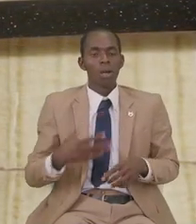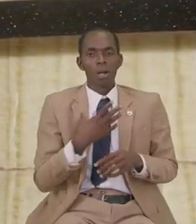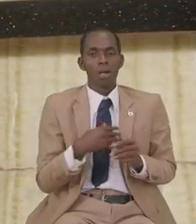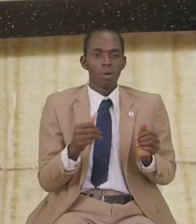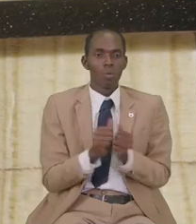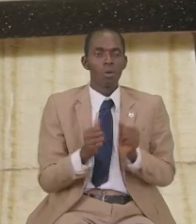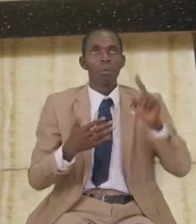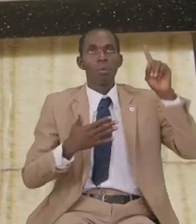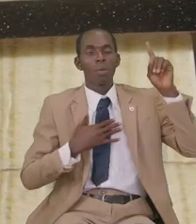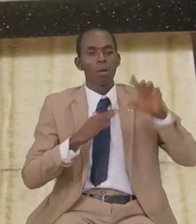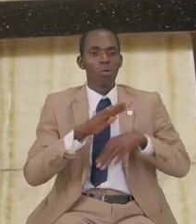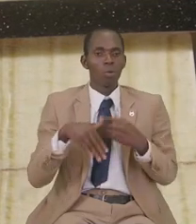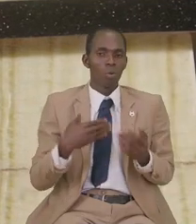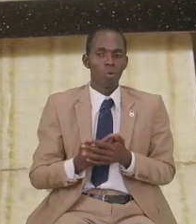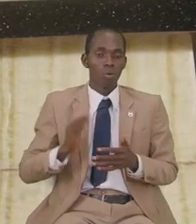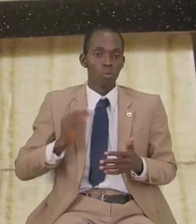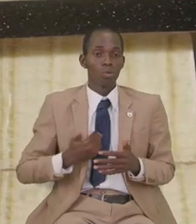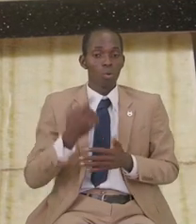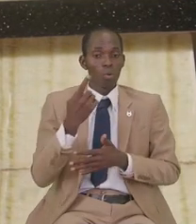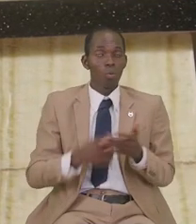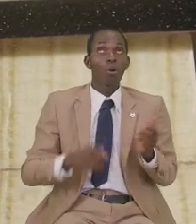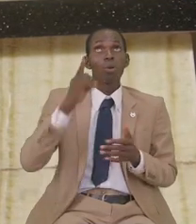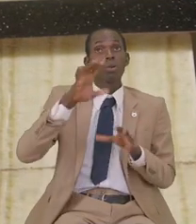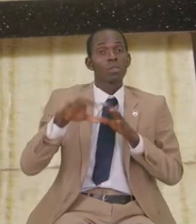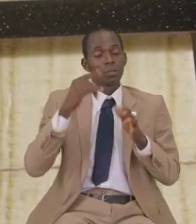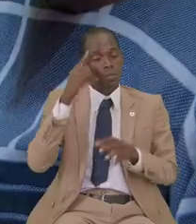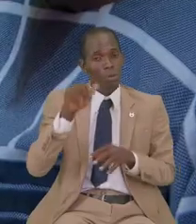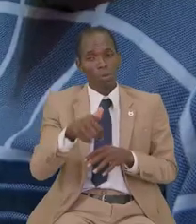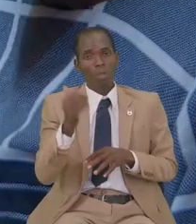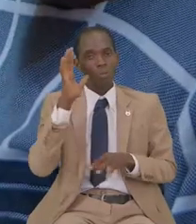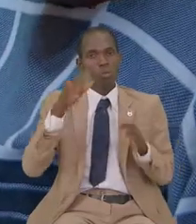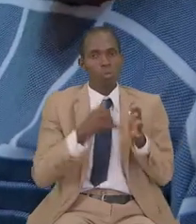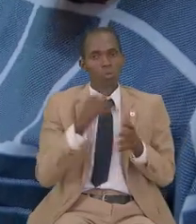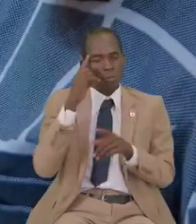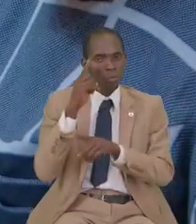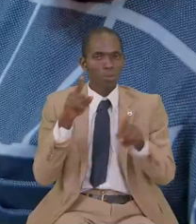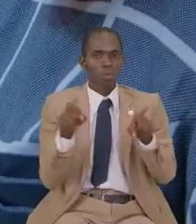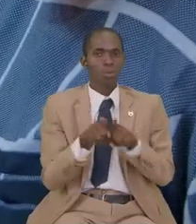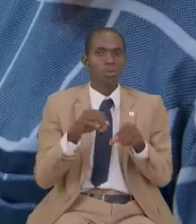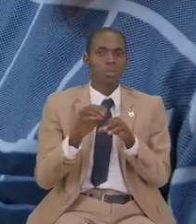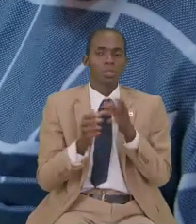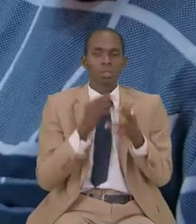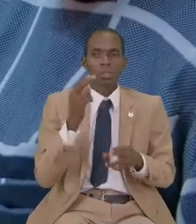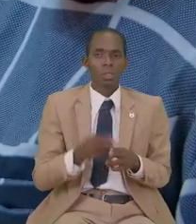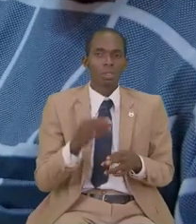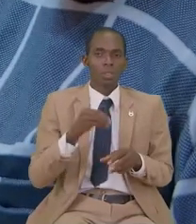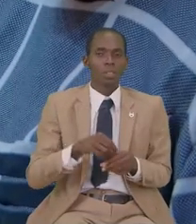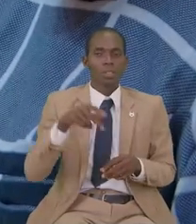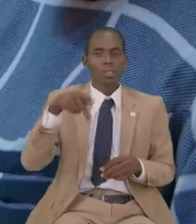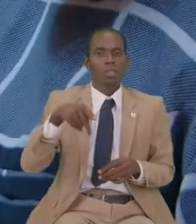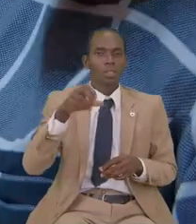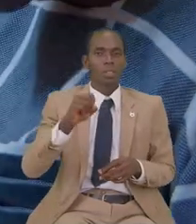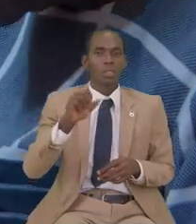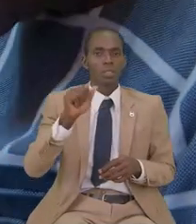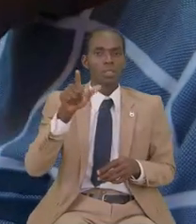whole soul. What he did for them, he'll do it for you in Jesus' name. We're looking at Psalm